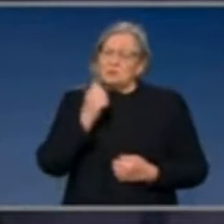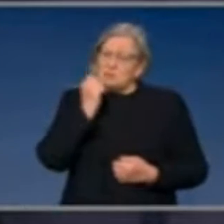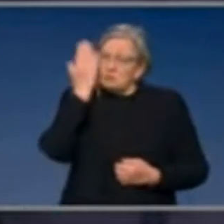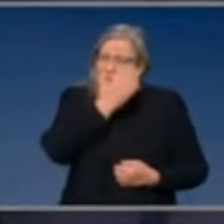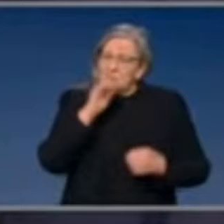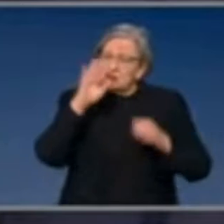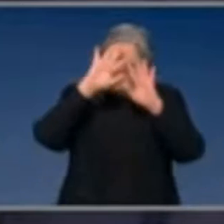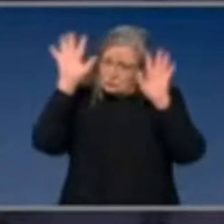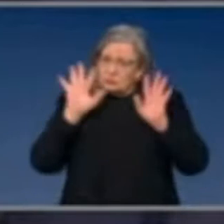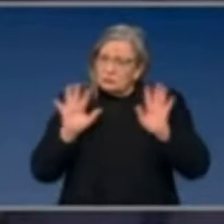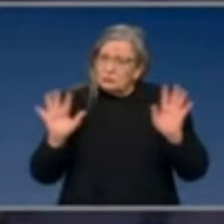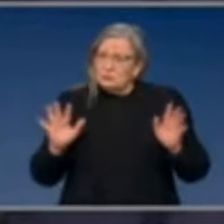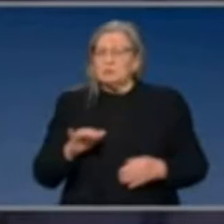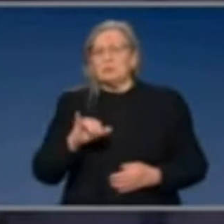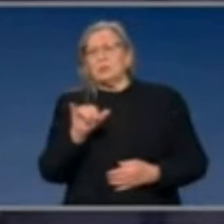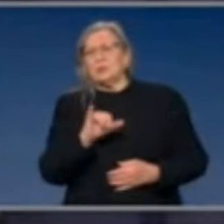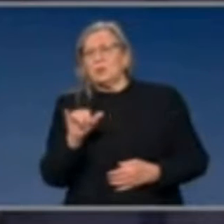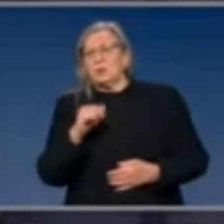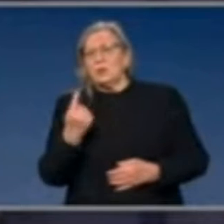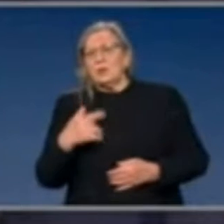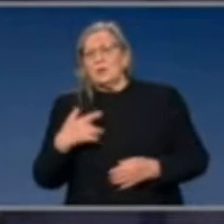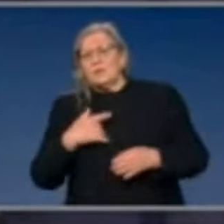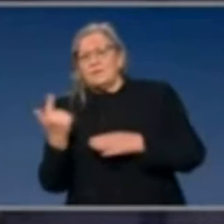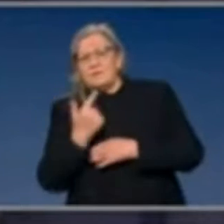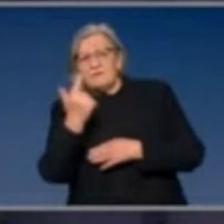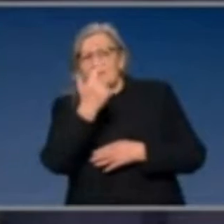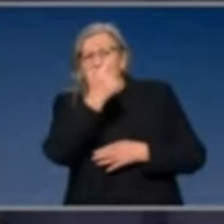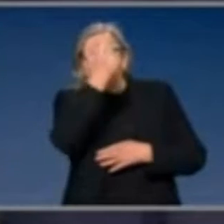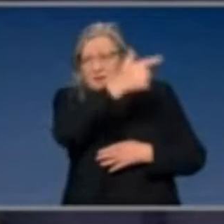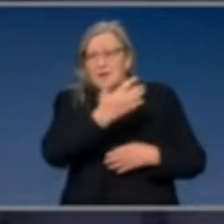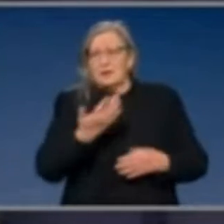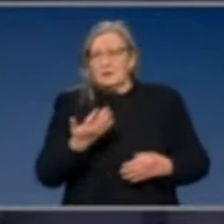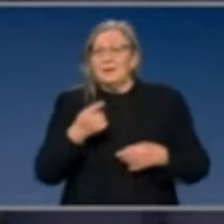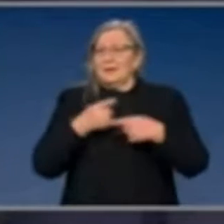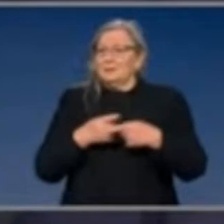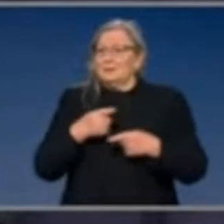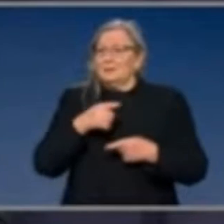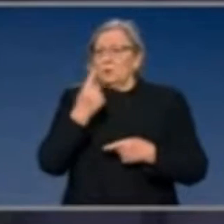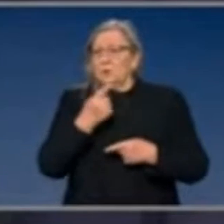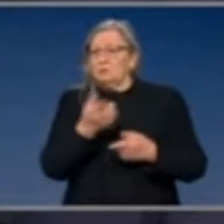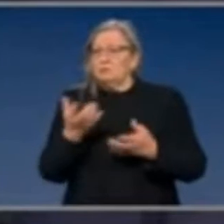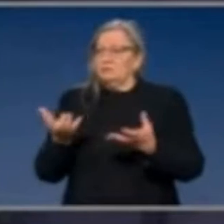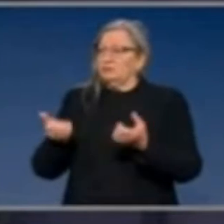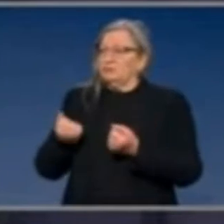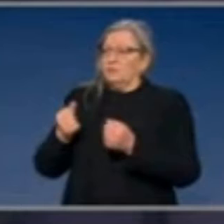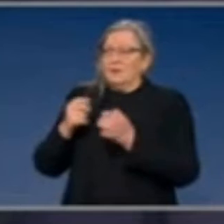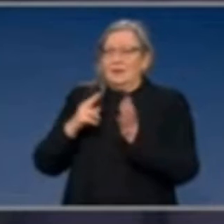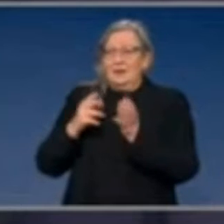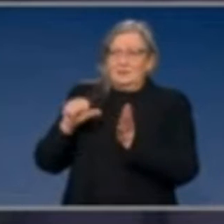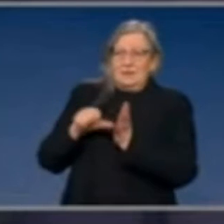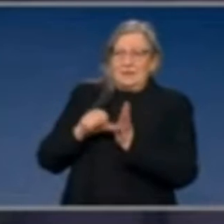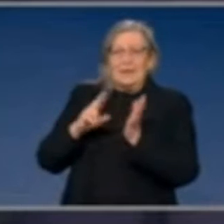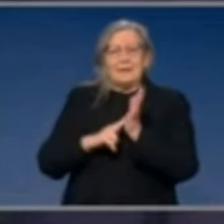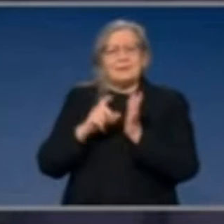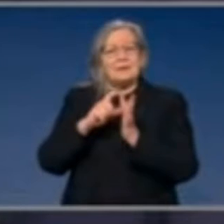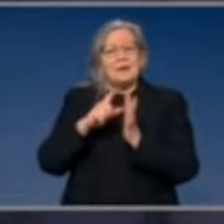and children in remote communities, as well as the addition of those on the NDIS subsequently. Importantly, what